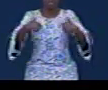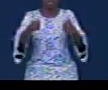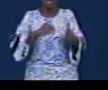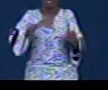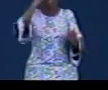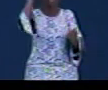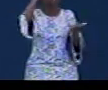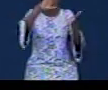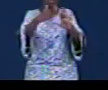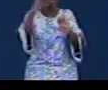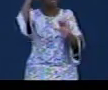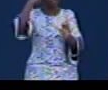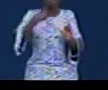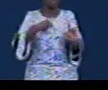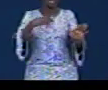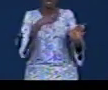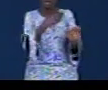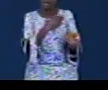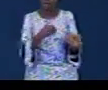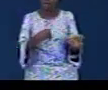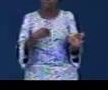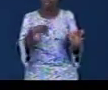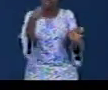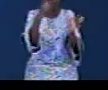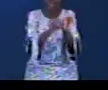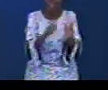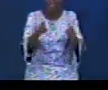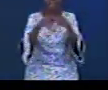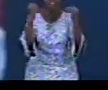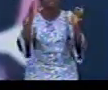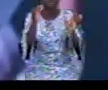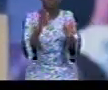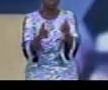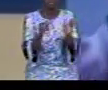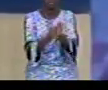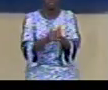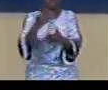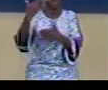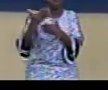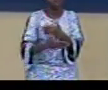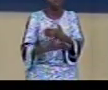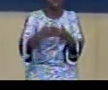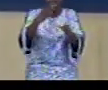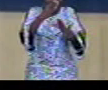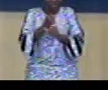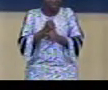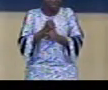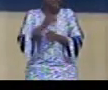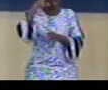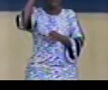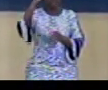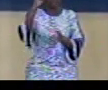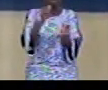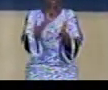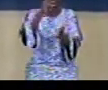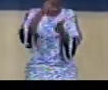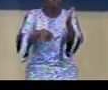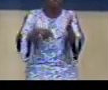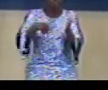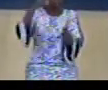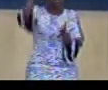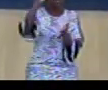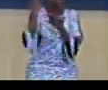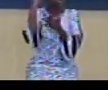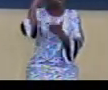as received him. That's what he's looking for tonight. You receive him, you open